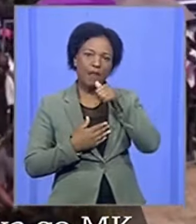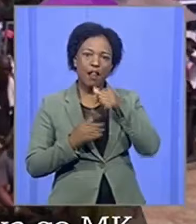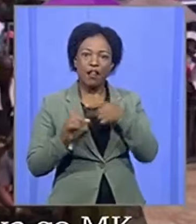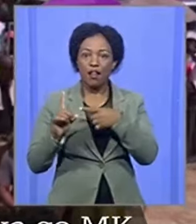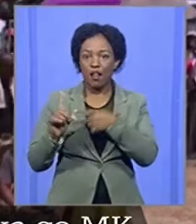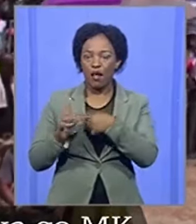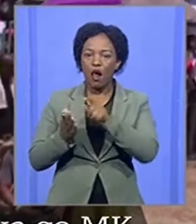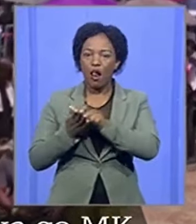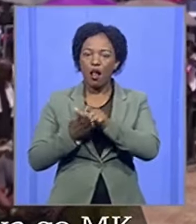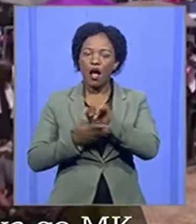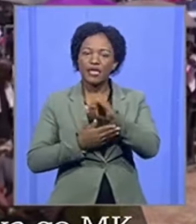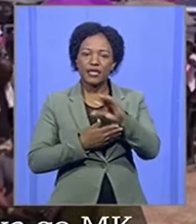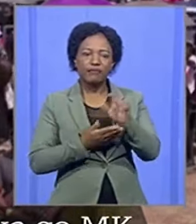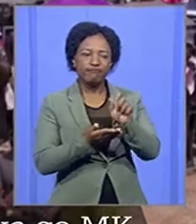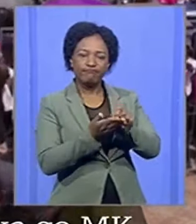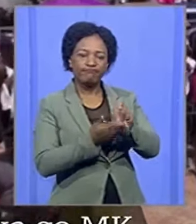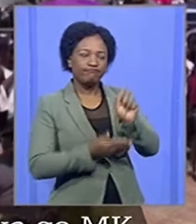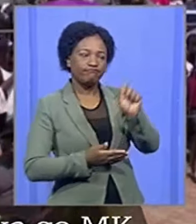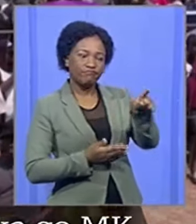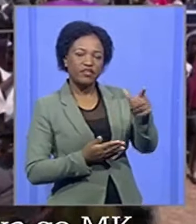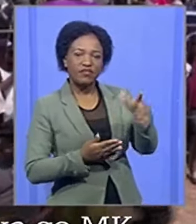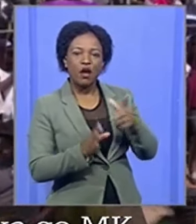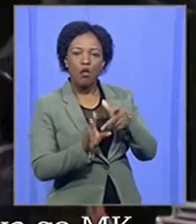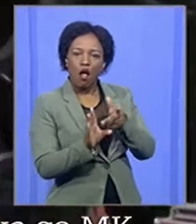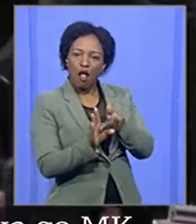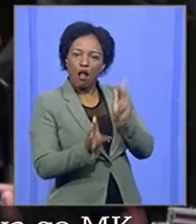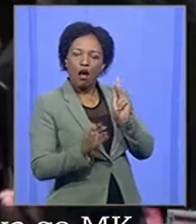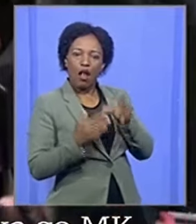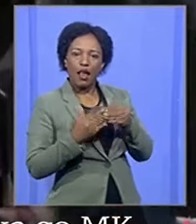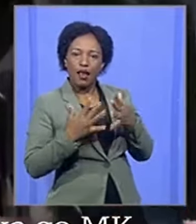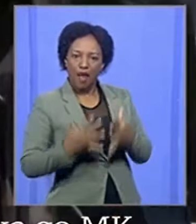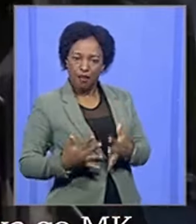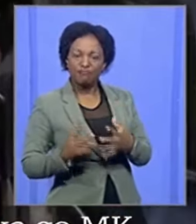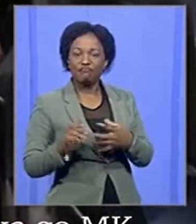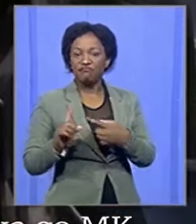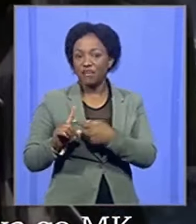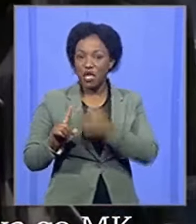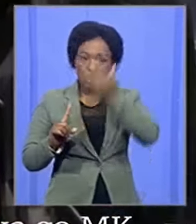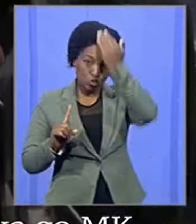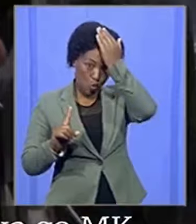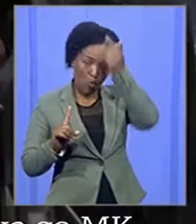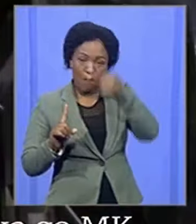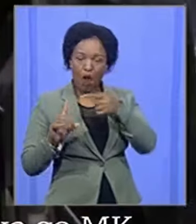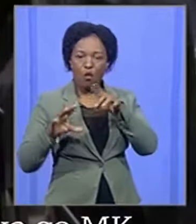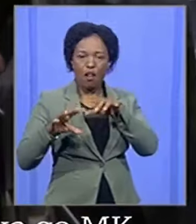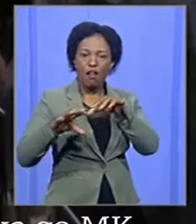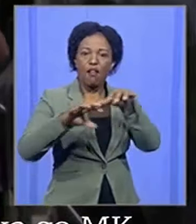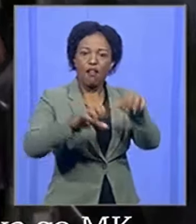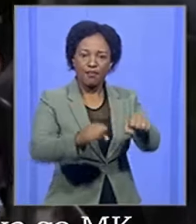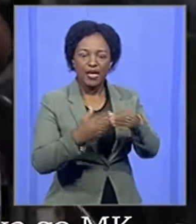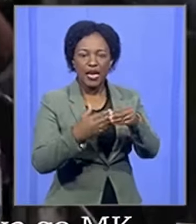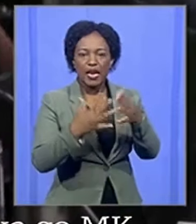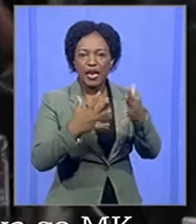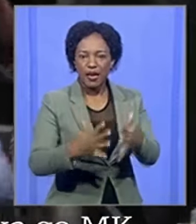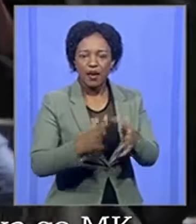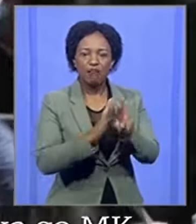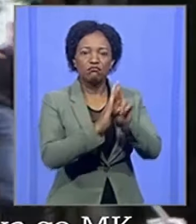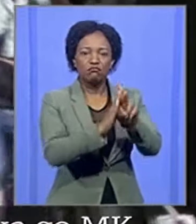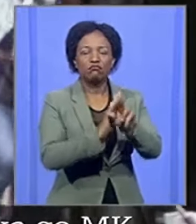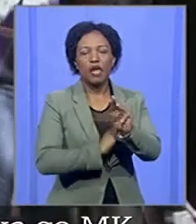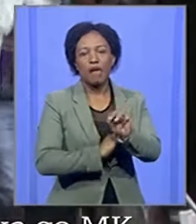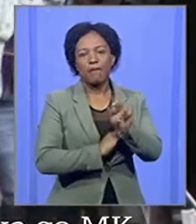ngwaletšego IEC gore o rola marapo bjalo ka moetapele wa MK gomme Zuma e tla ba moetapele le nkgetheng wa bopresidente bja mokgatlo wa